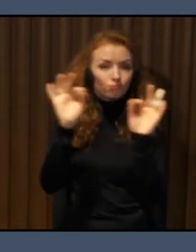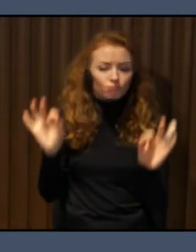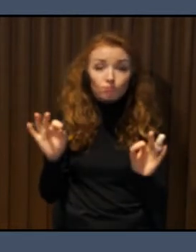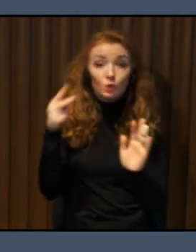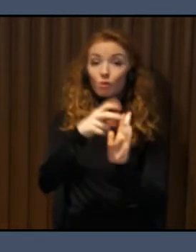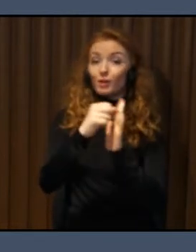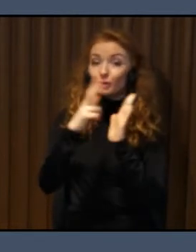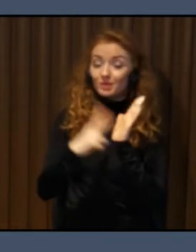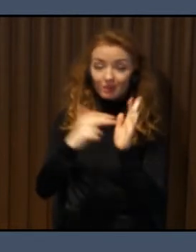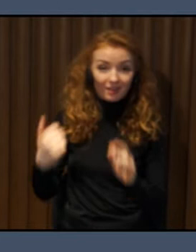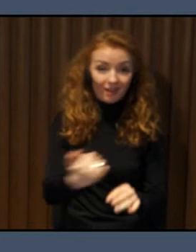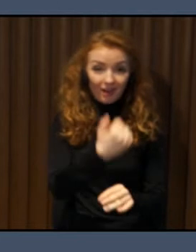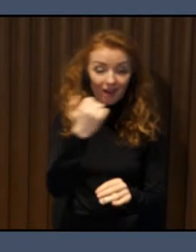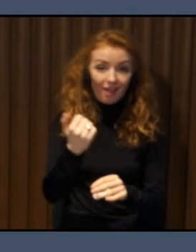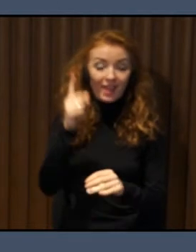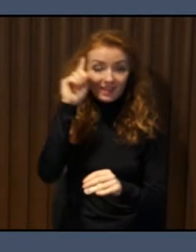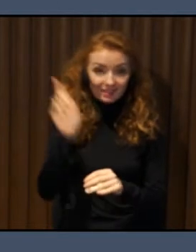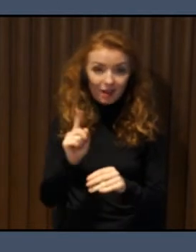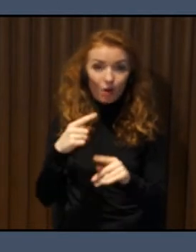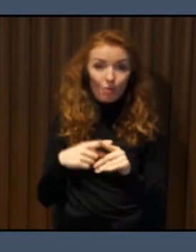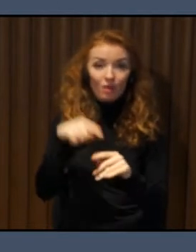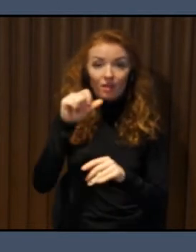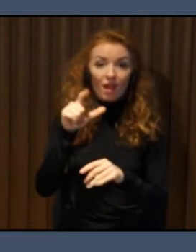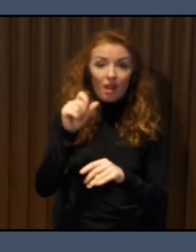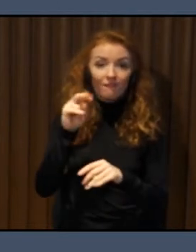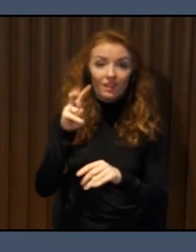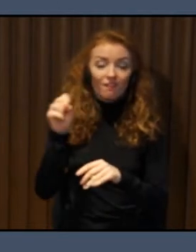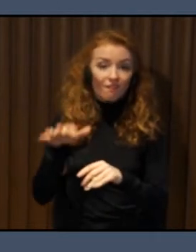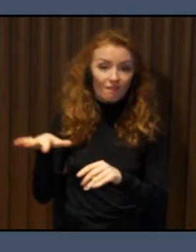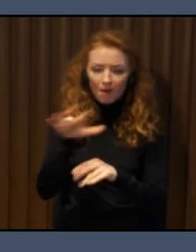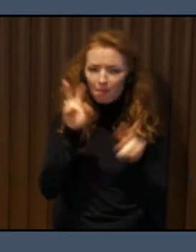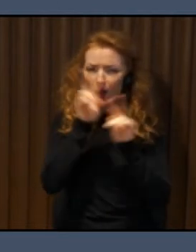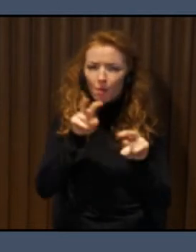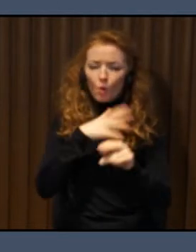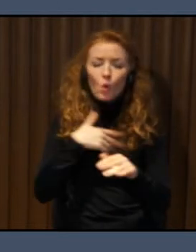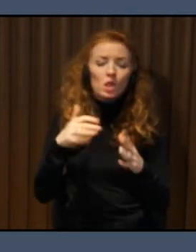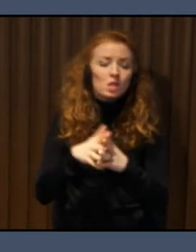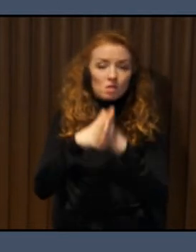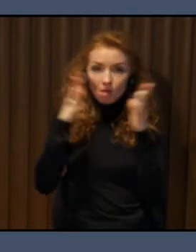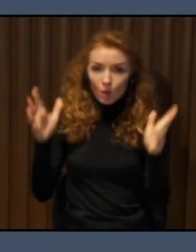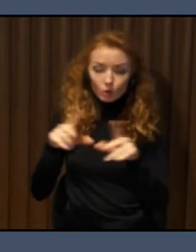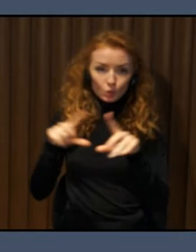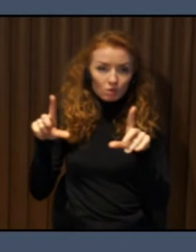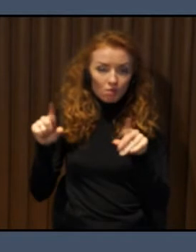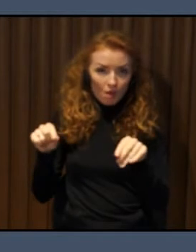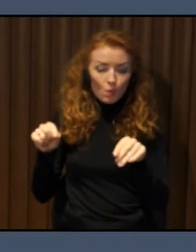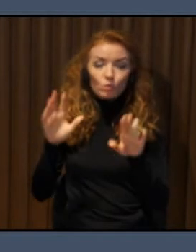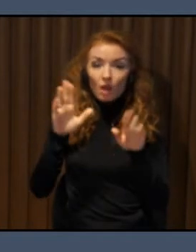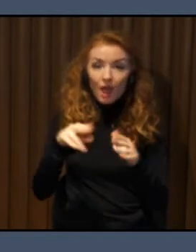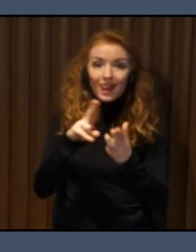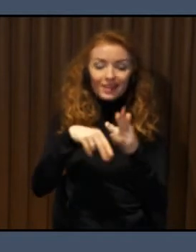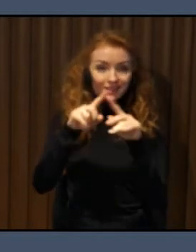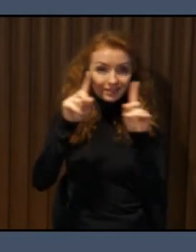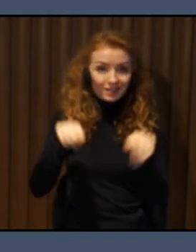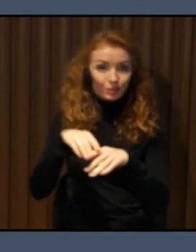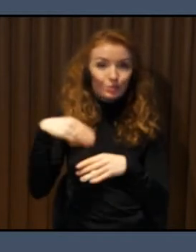we did in Tel Aviv. We checked a lot of businesses to license them for a business permit. If they're accessible, they will get a